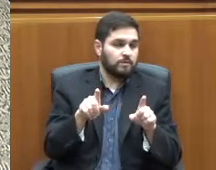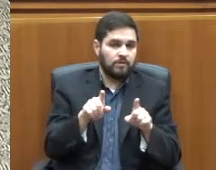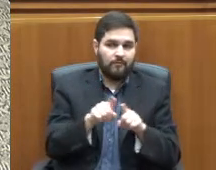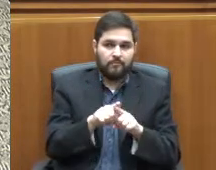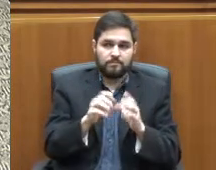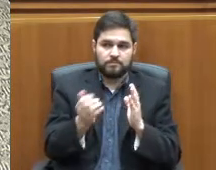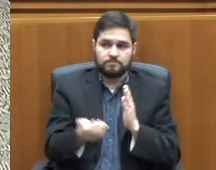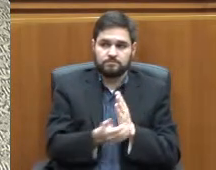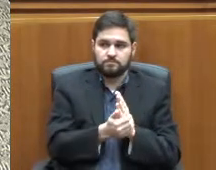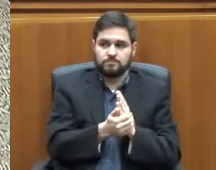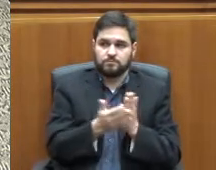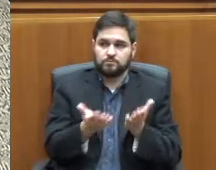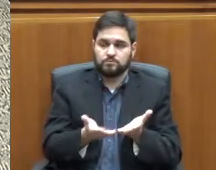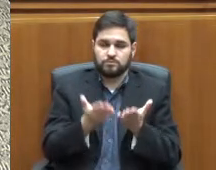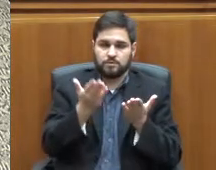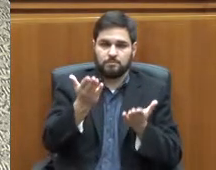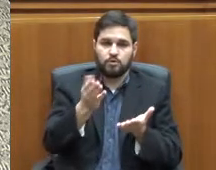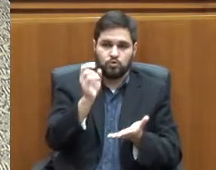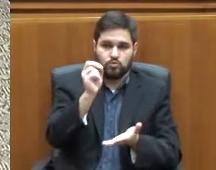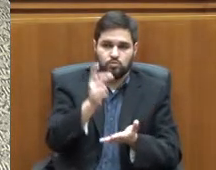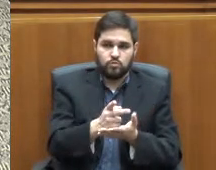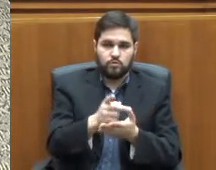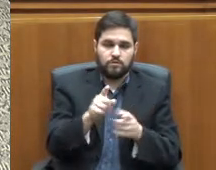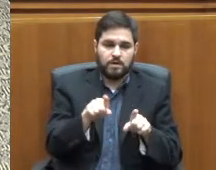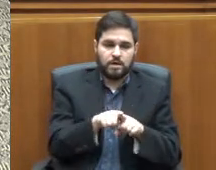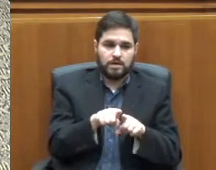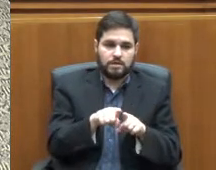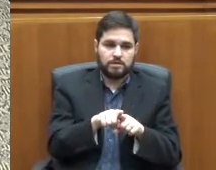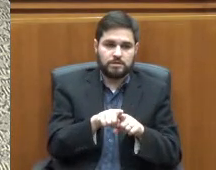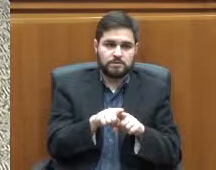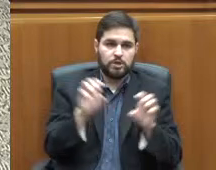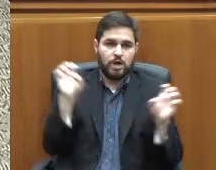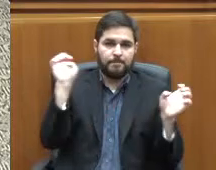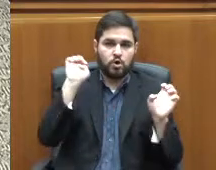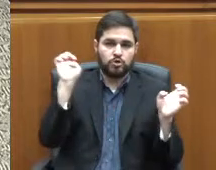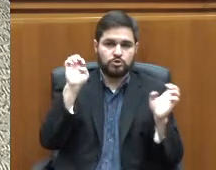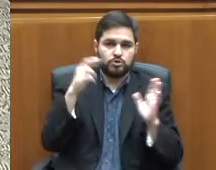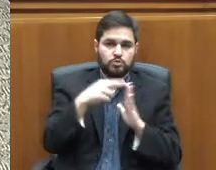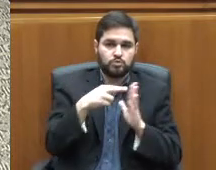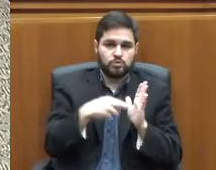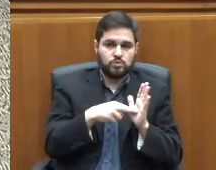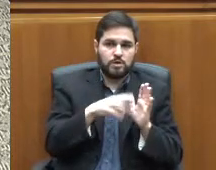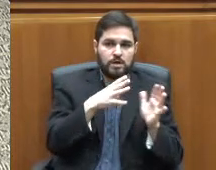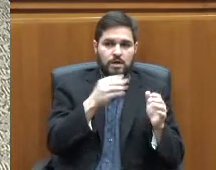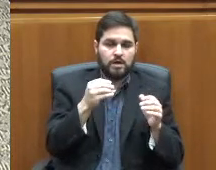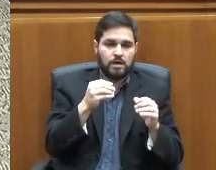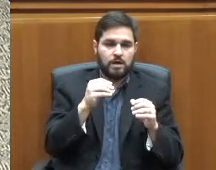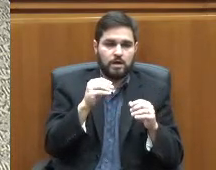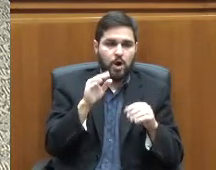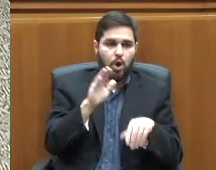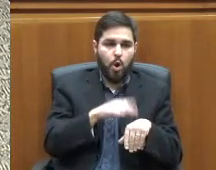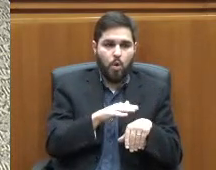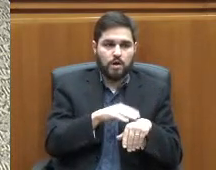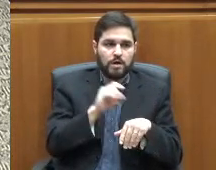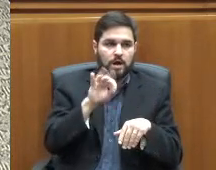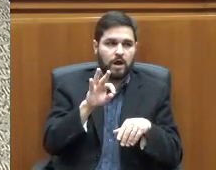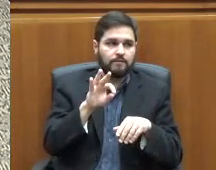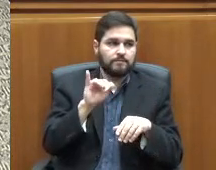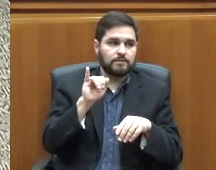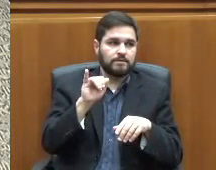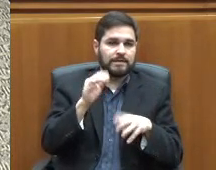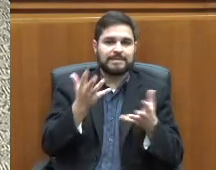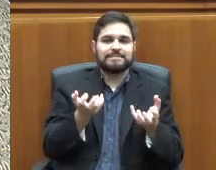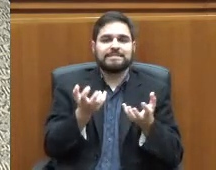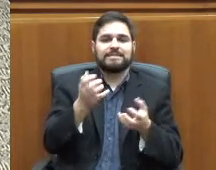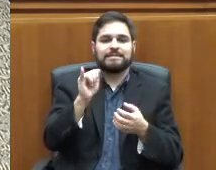amended. The recommendation is to approve as an emergency rule as well as a notice of intent.